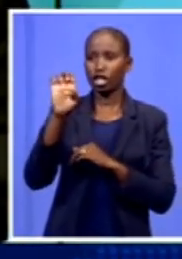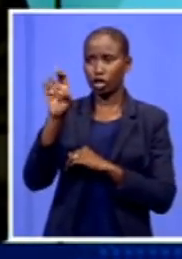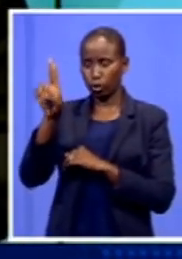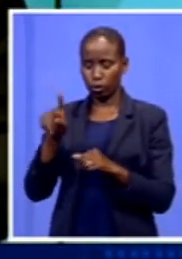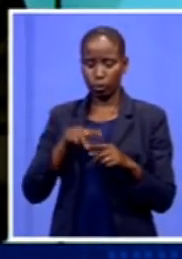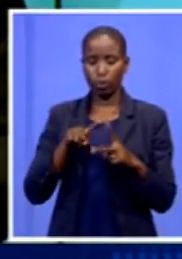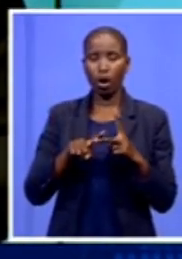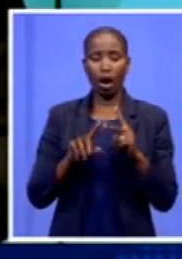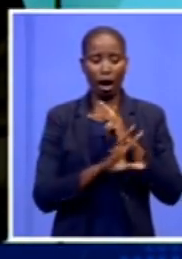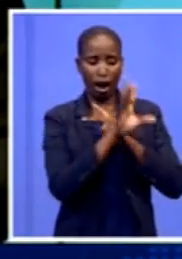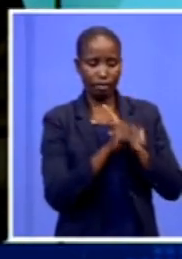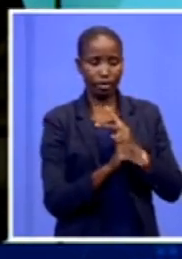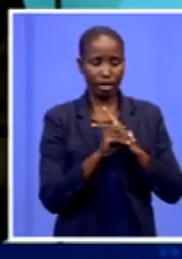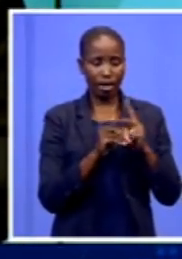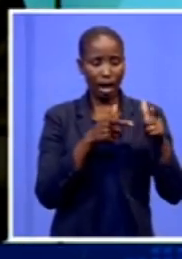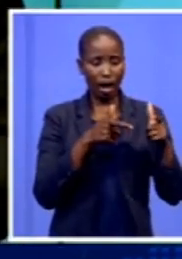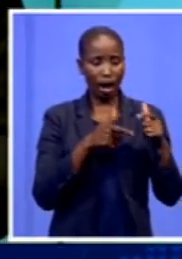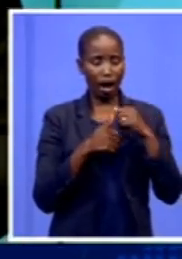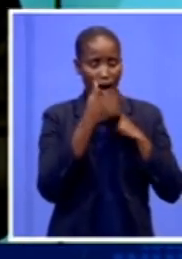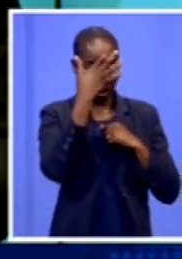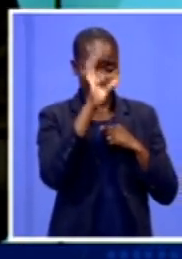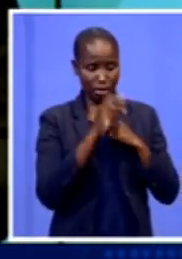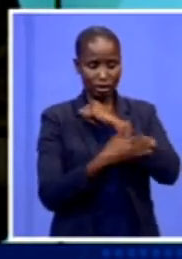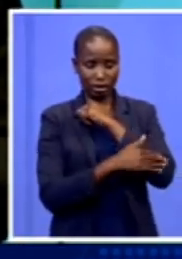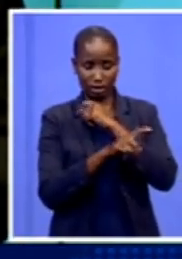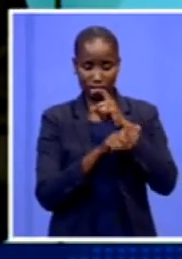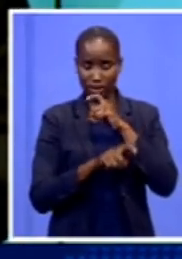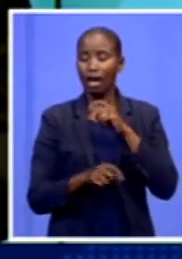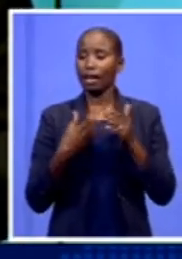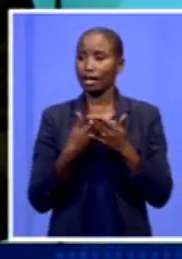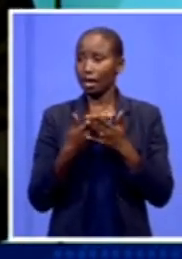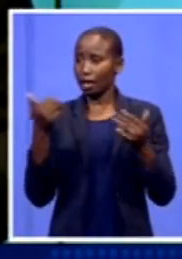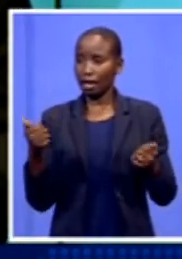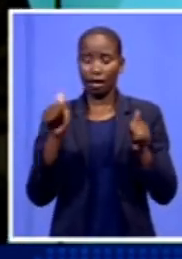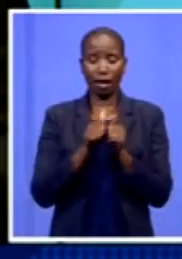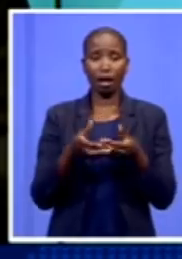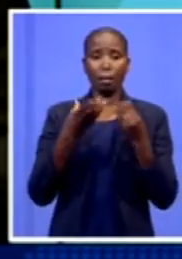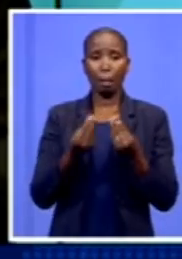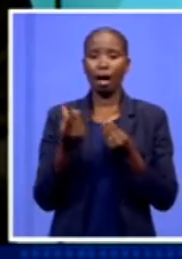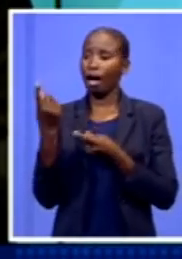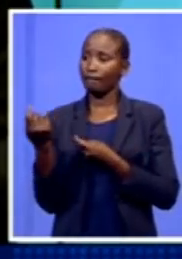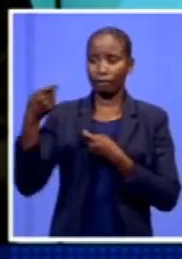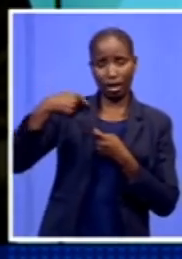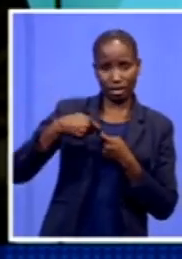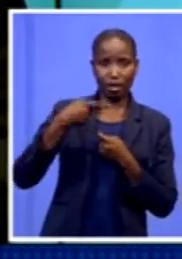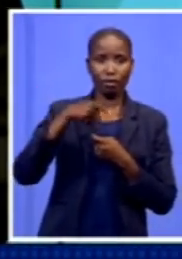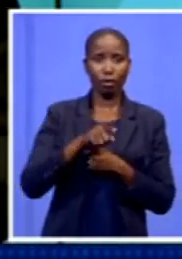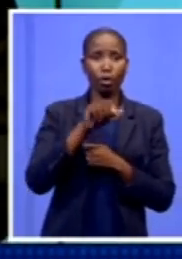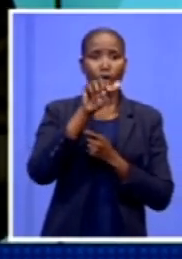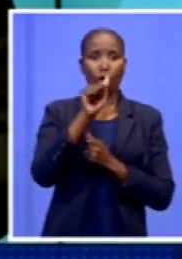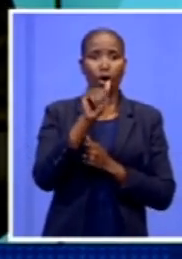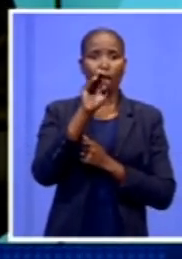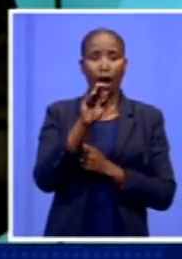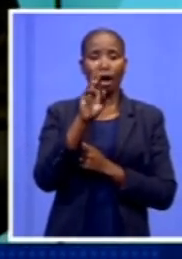secure funding as well as intellectual property rights for Afrigen and its partners to establish the